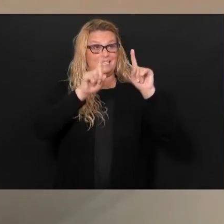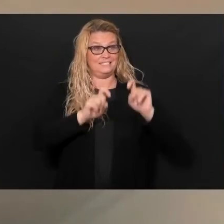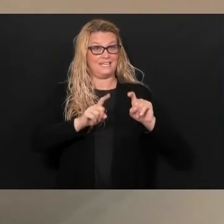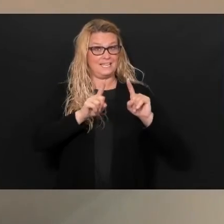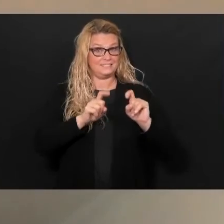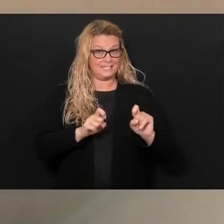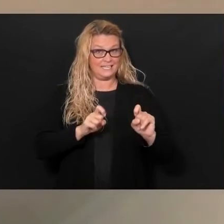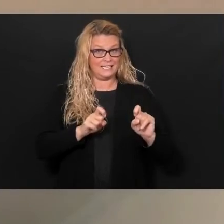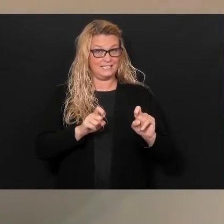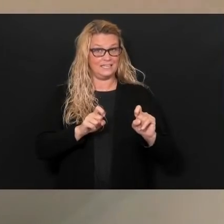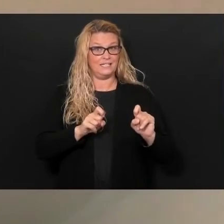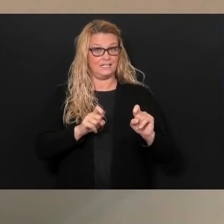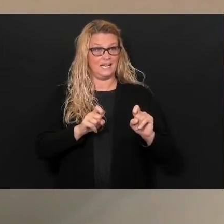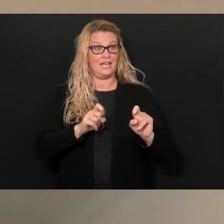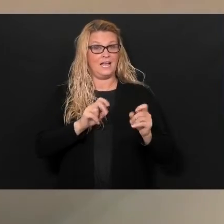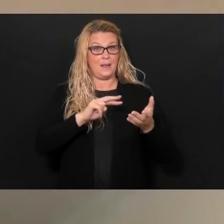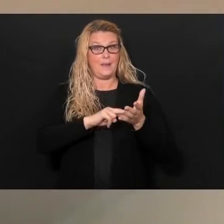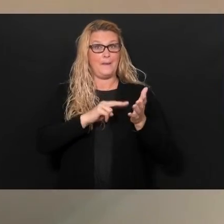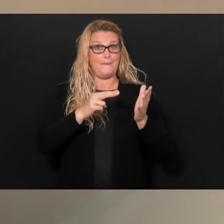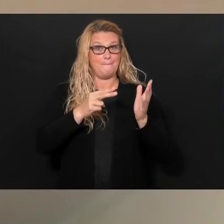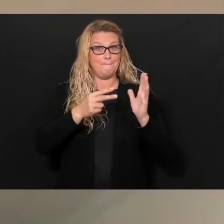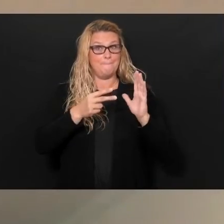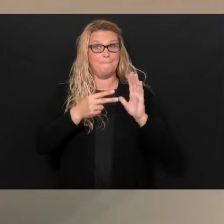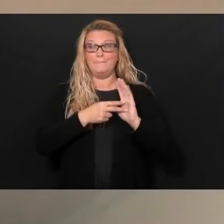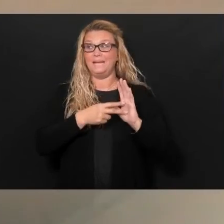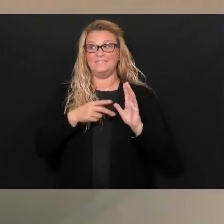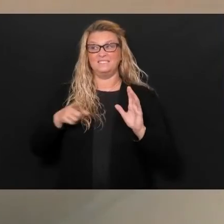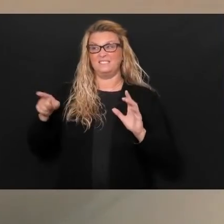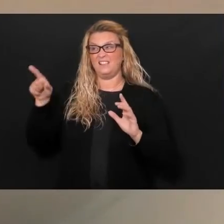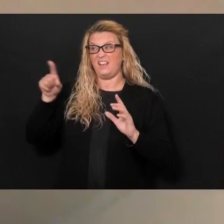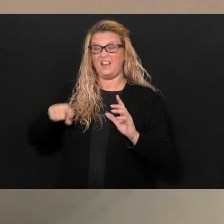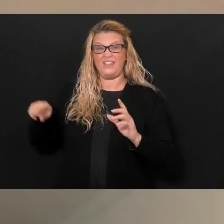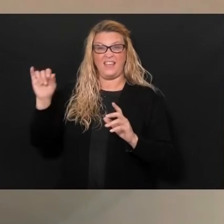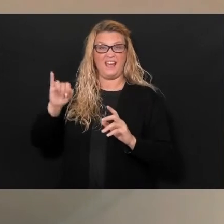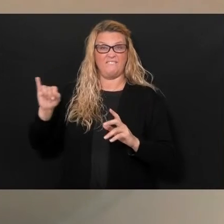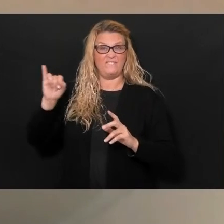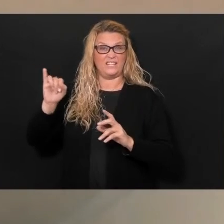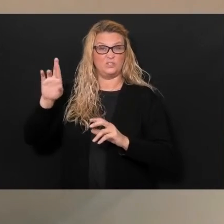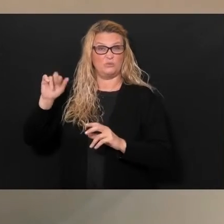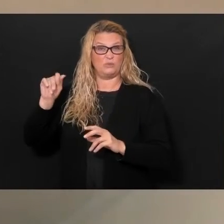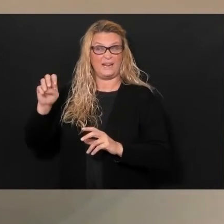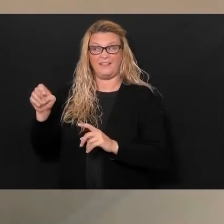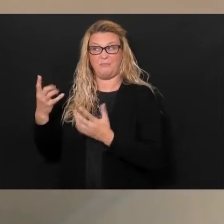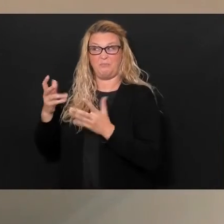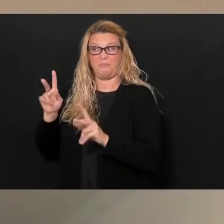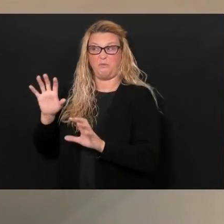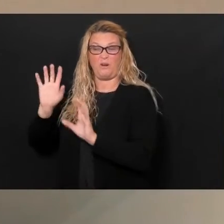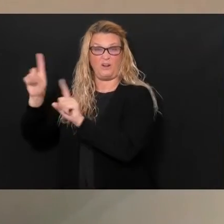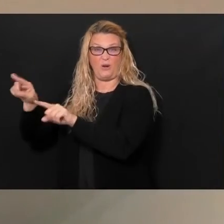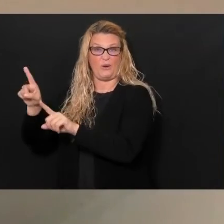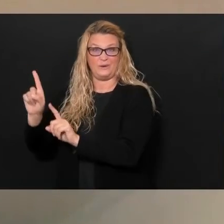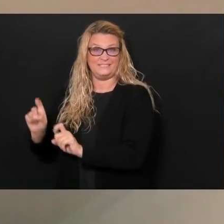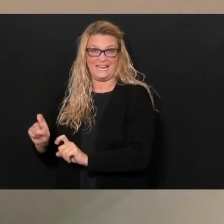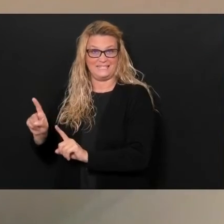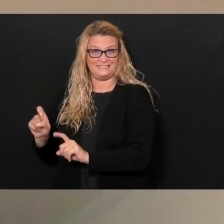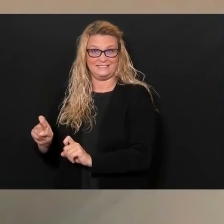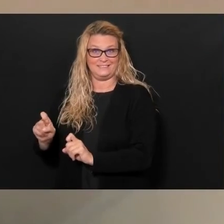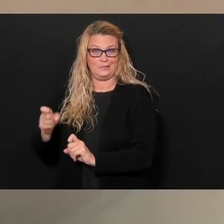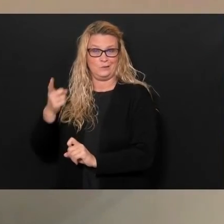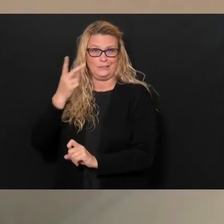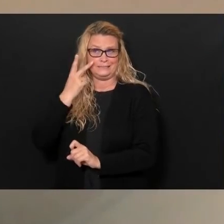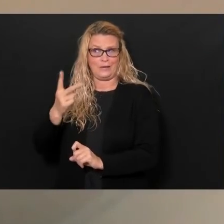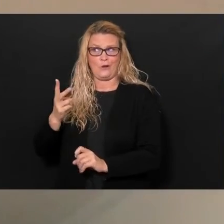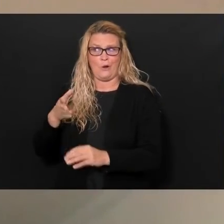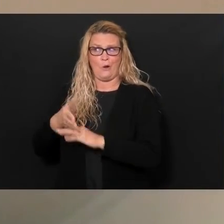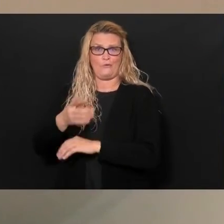positive, really disincentivized counties, at least early, to do the testing. And we saw testing drop by over